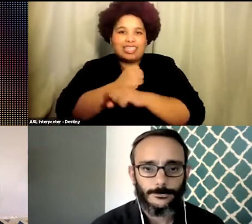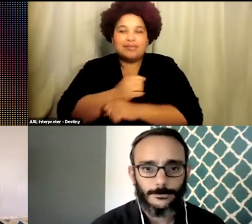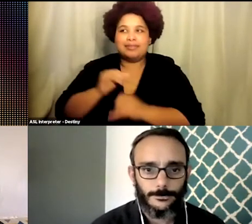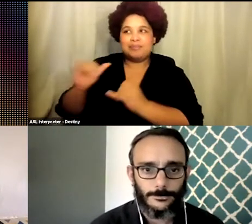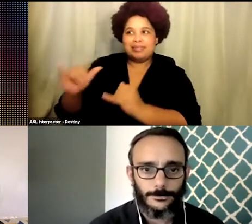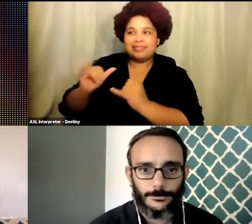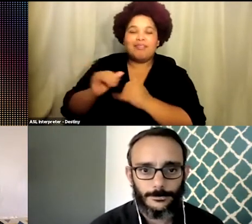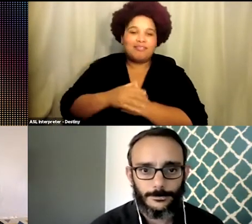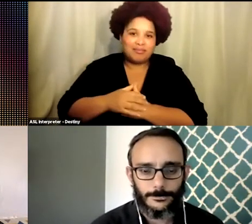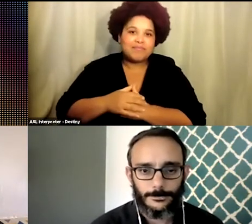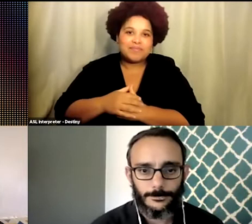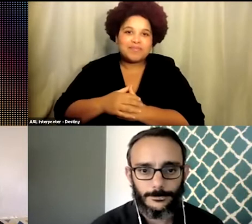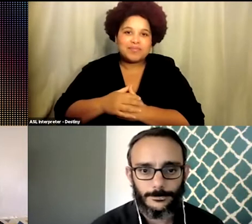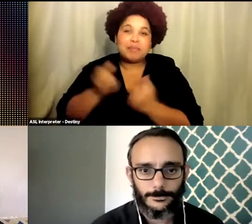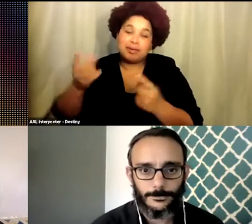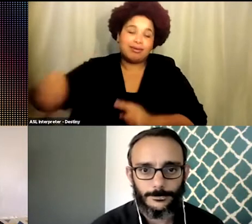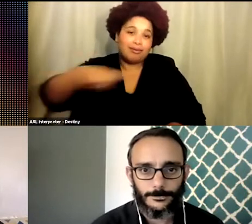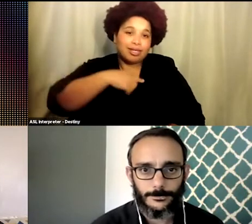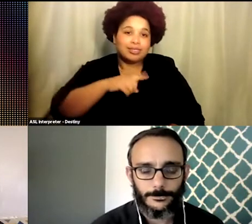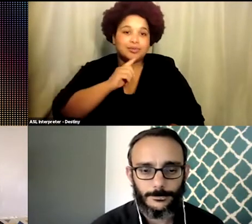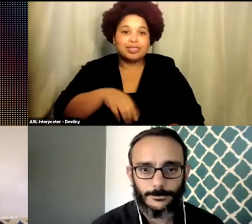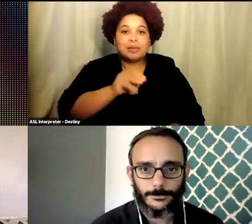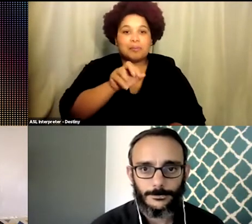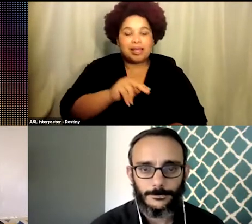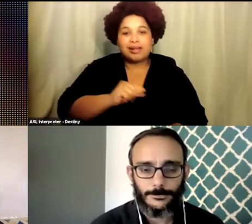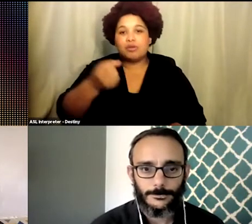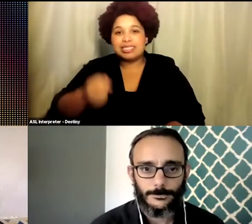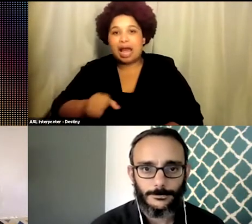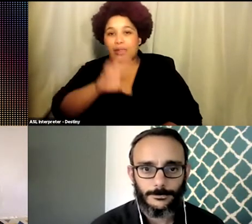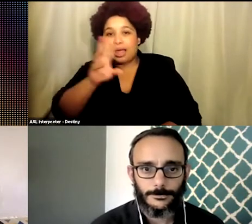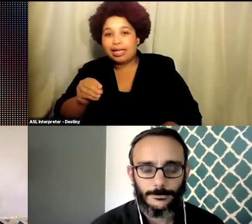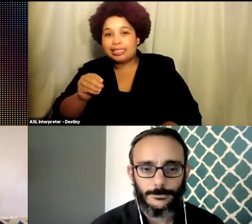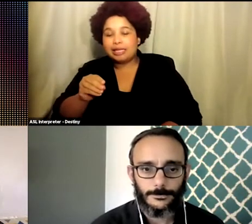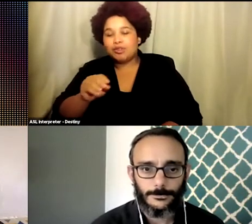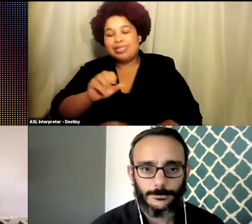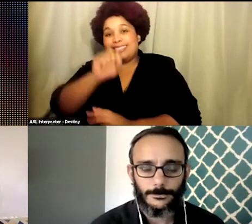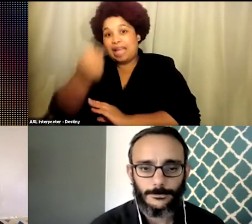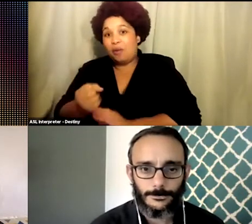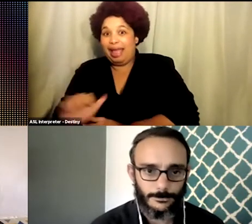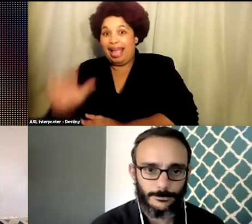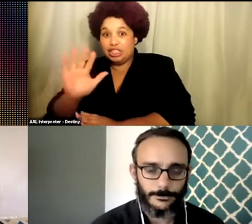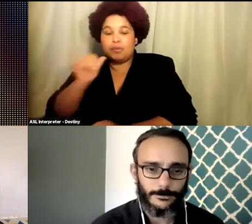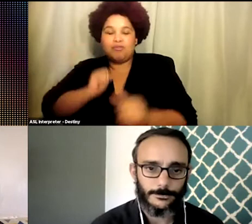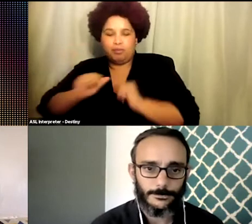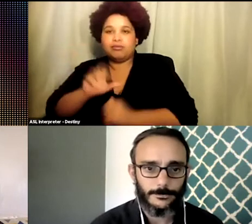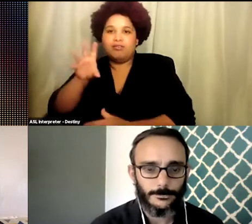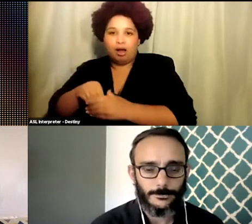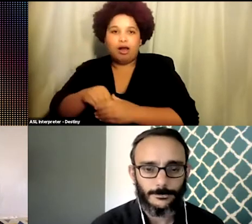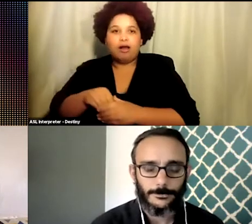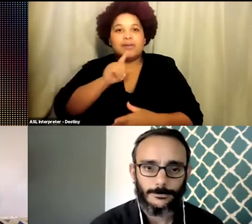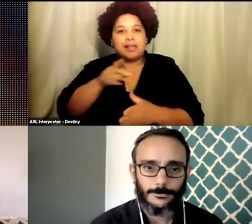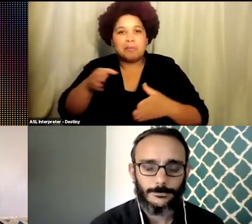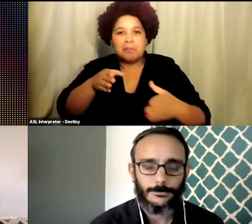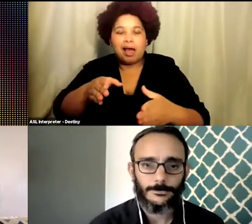and so many of us. But she is for MENA as well as for South Asian performers. And that resulted in many things as a